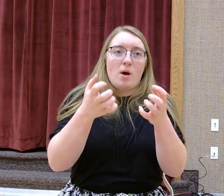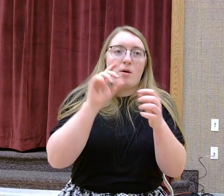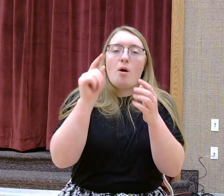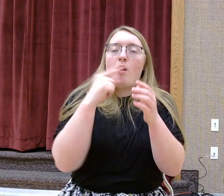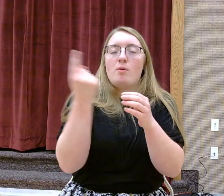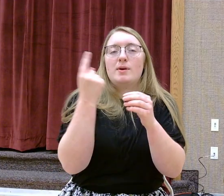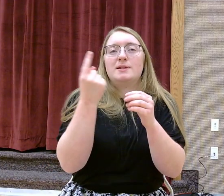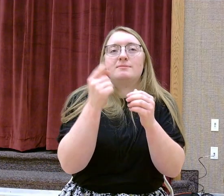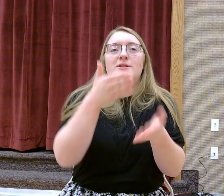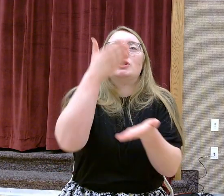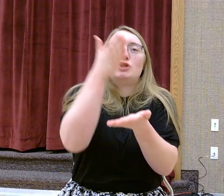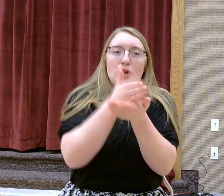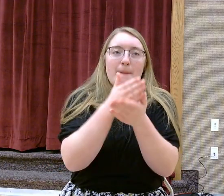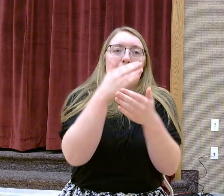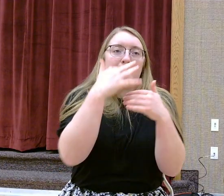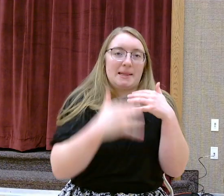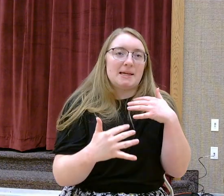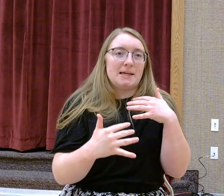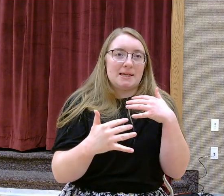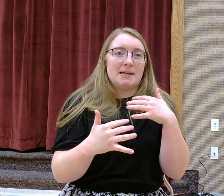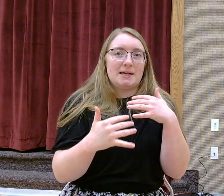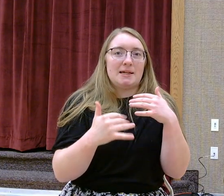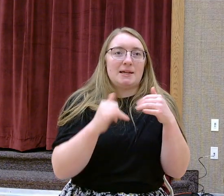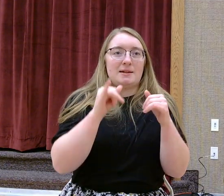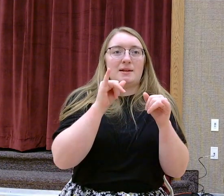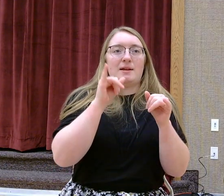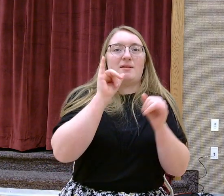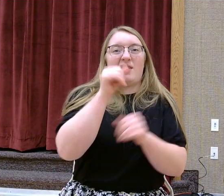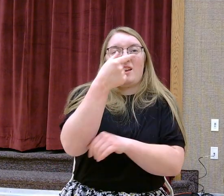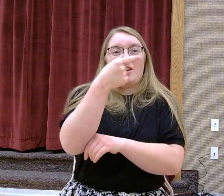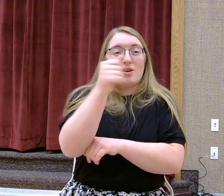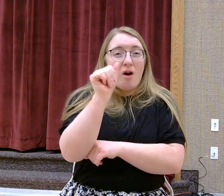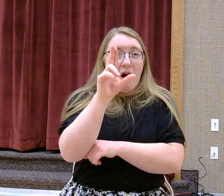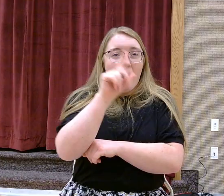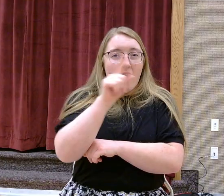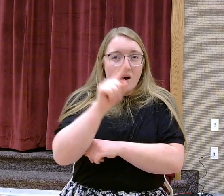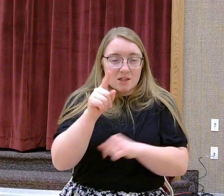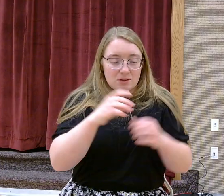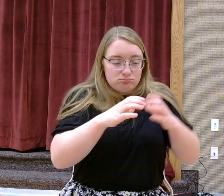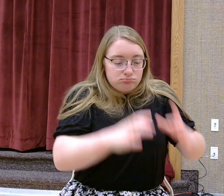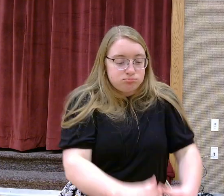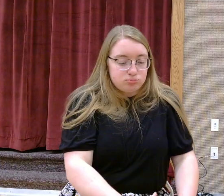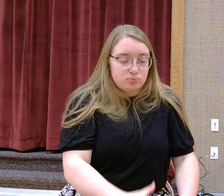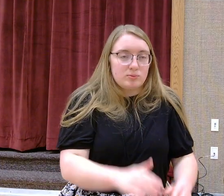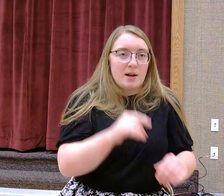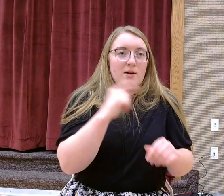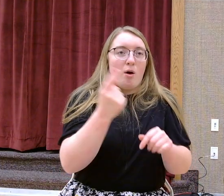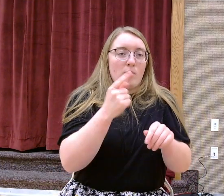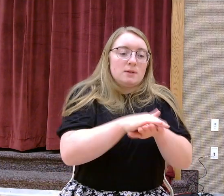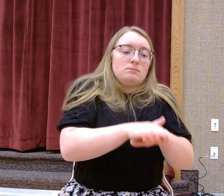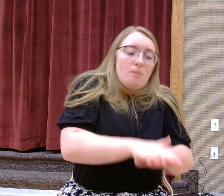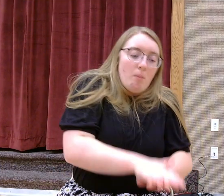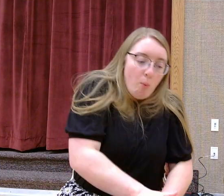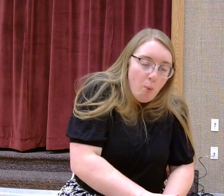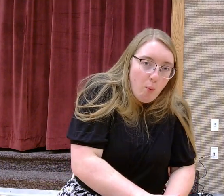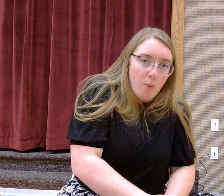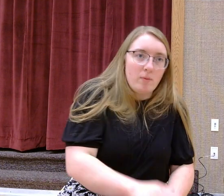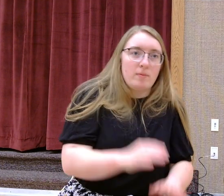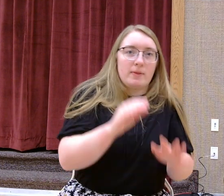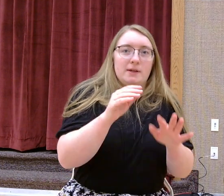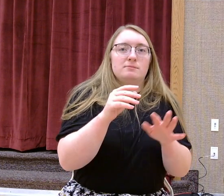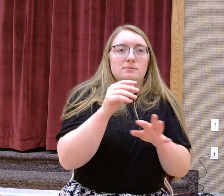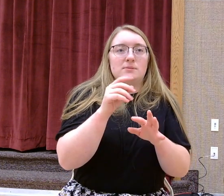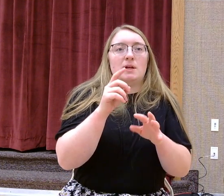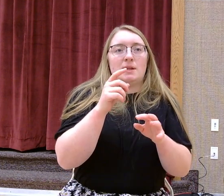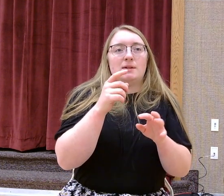costs. So you apply gauze to that area and direct pressure. And when I say pressure, again, like everything we've talked about today, it's kind of barbaric. First aid, all this